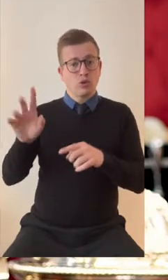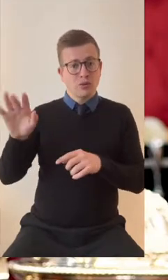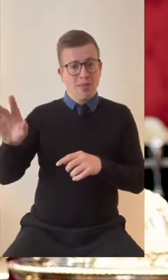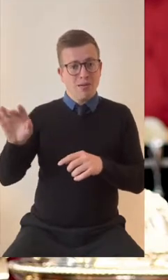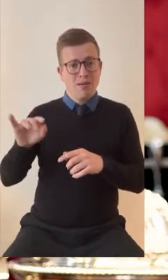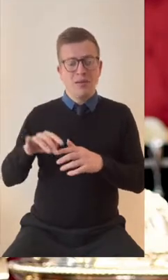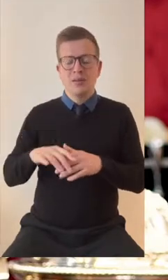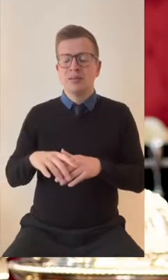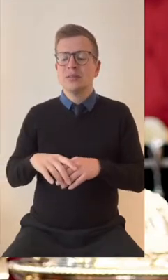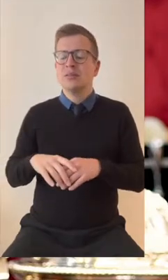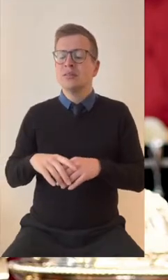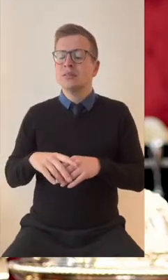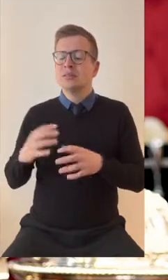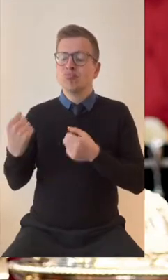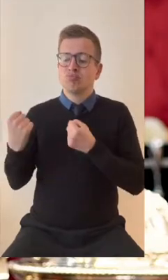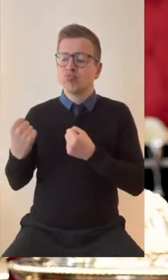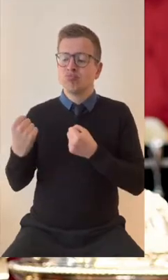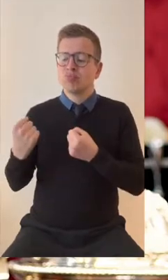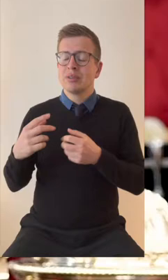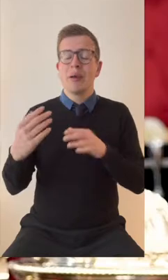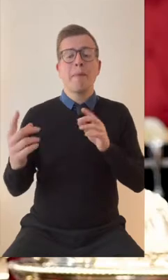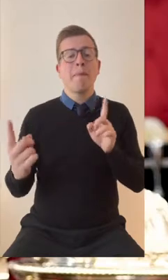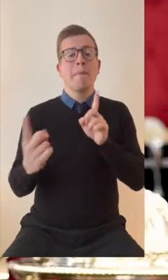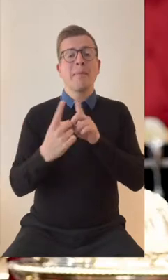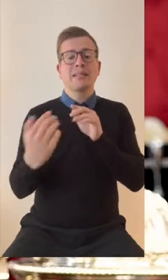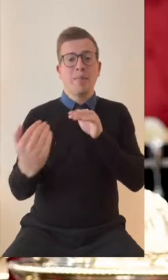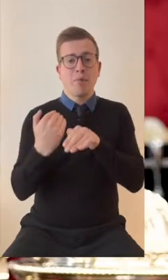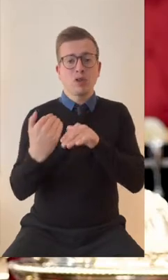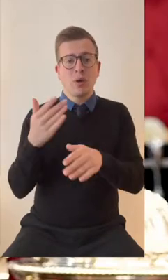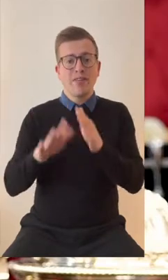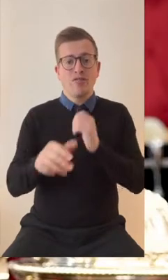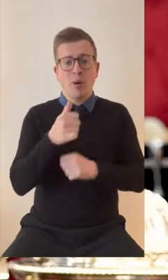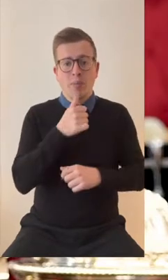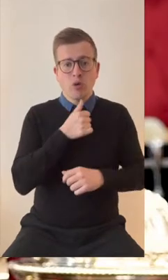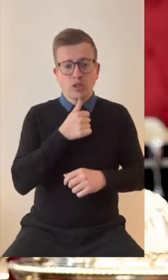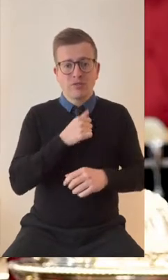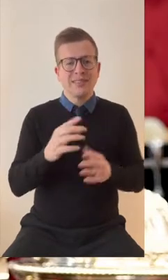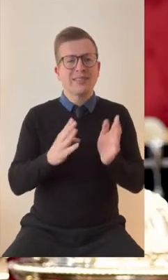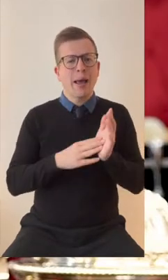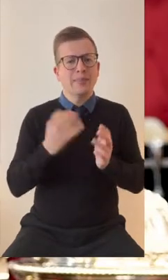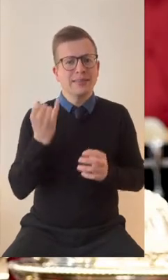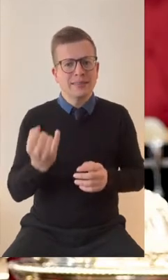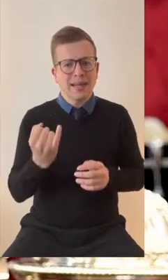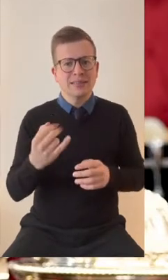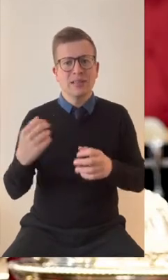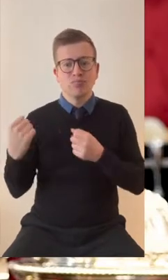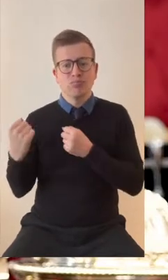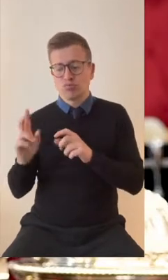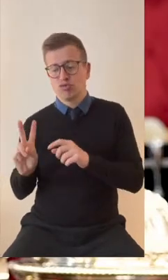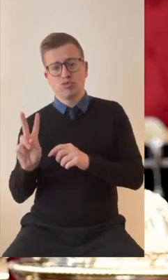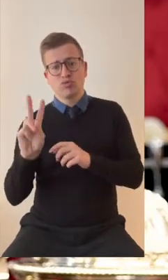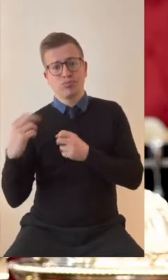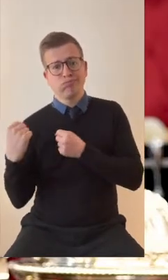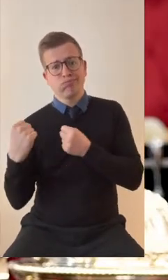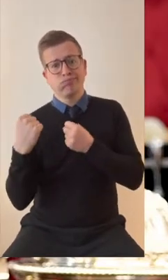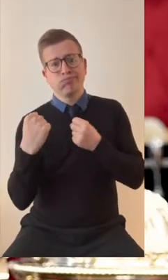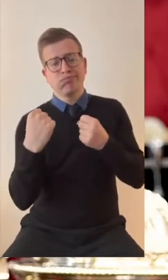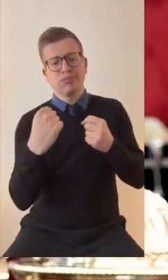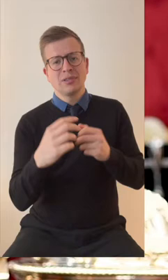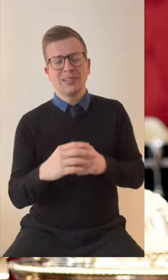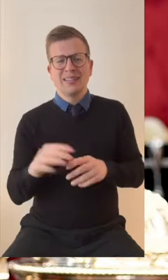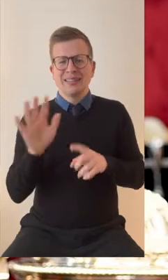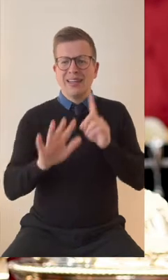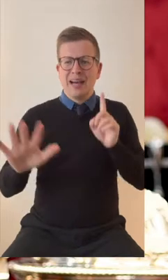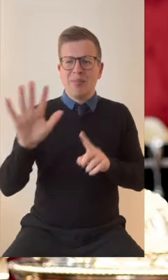then, and we were driving. I met him on the motorway from Huddersfield, the M6, and we were driving up together. And it must